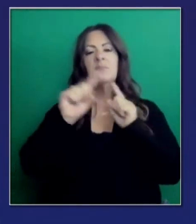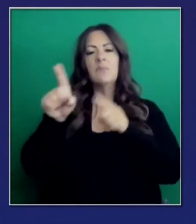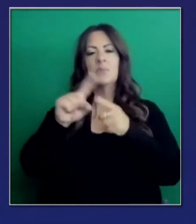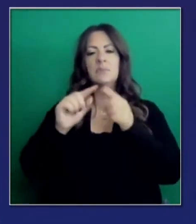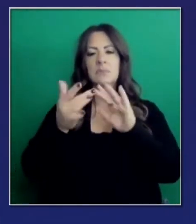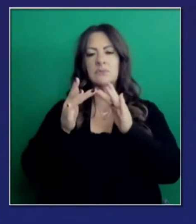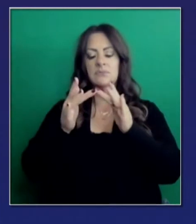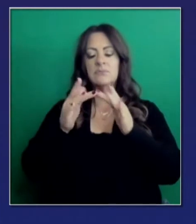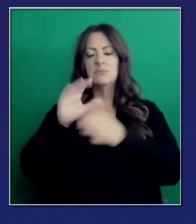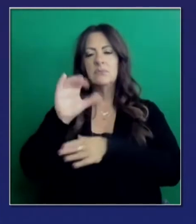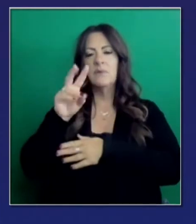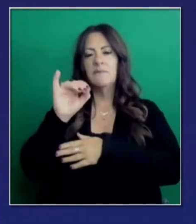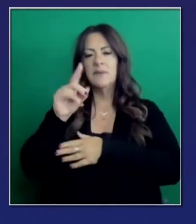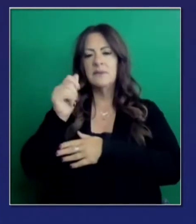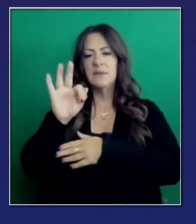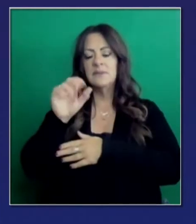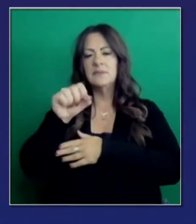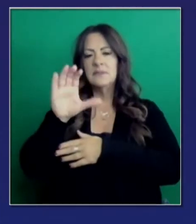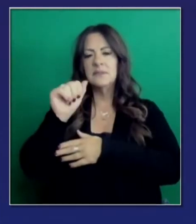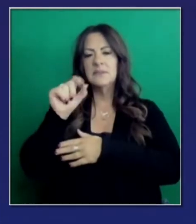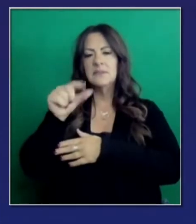versus orange, go to the